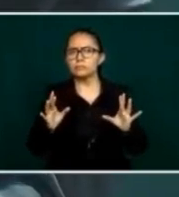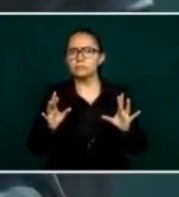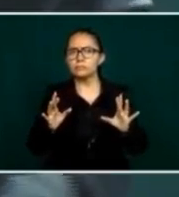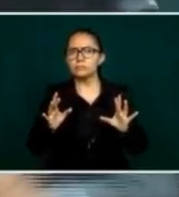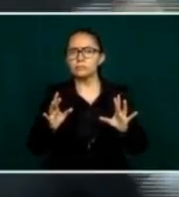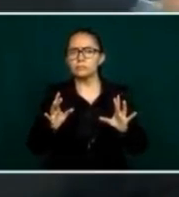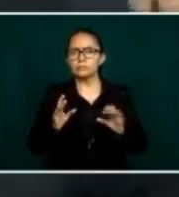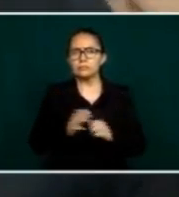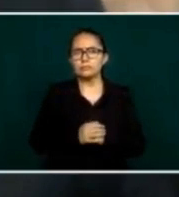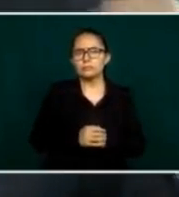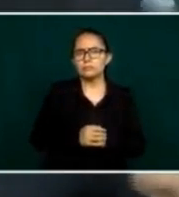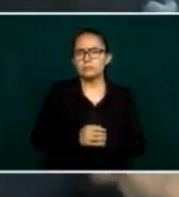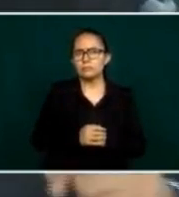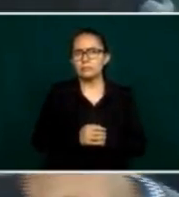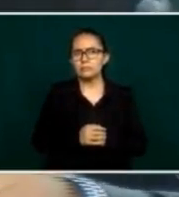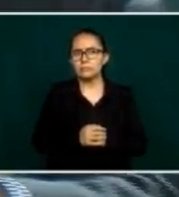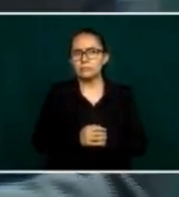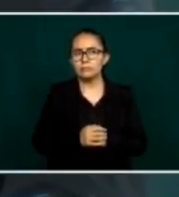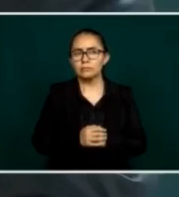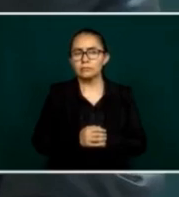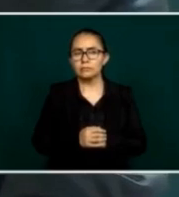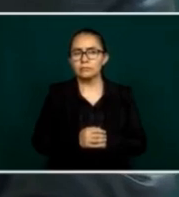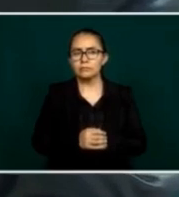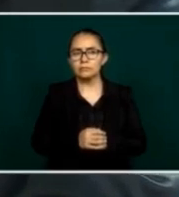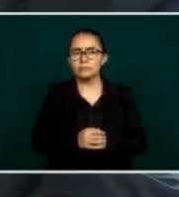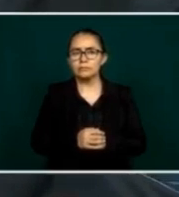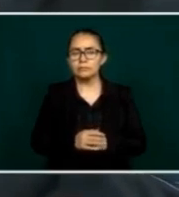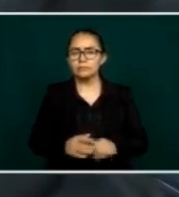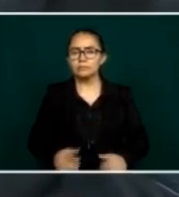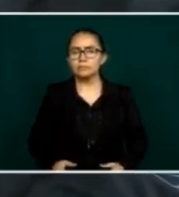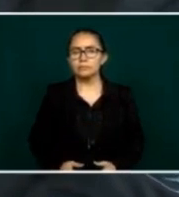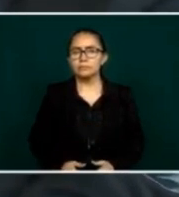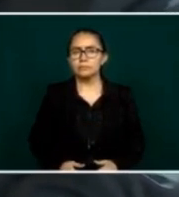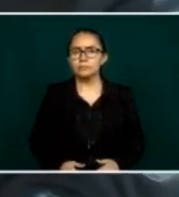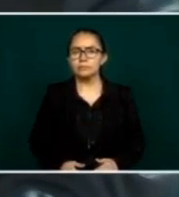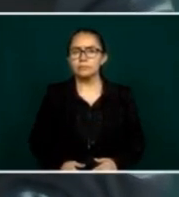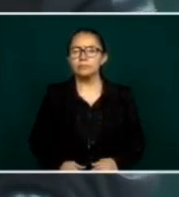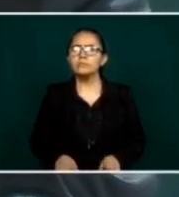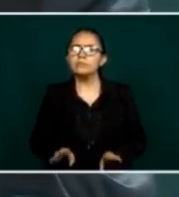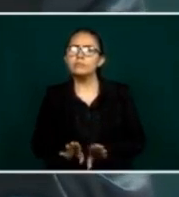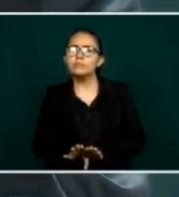We could figure out that there was an element that actually encouraged.